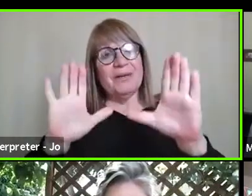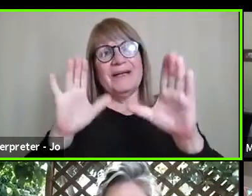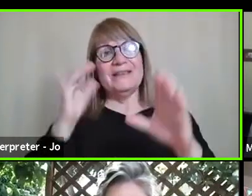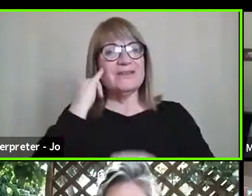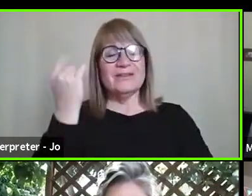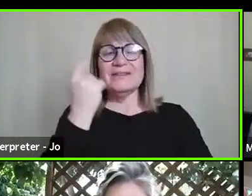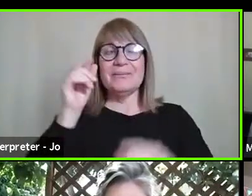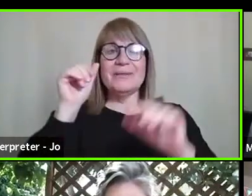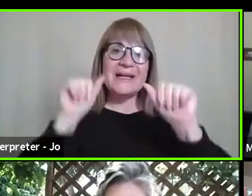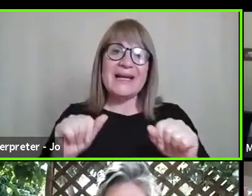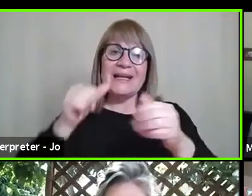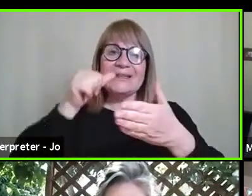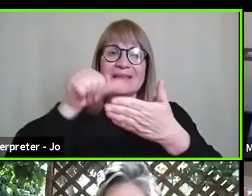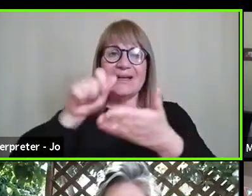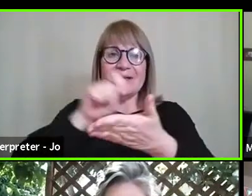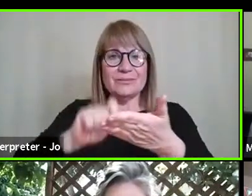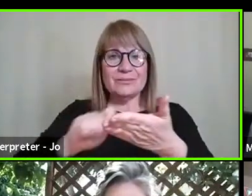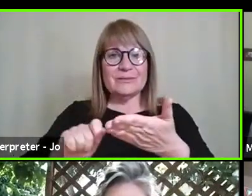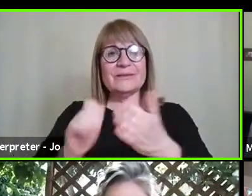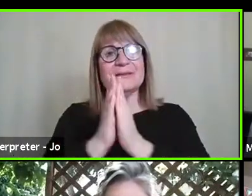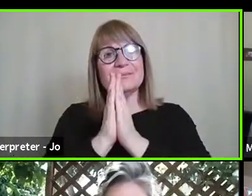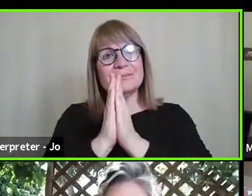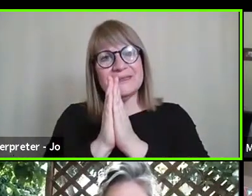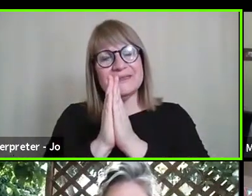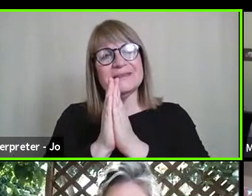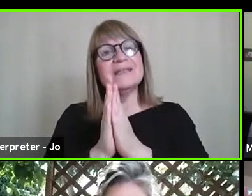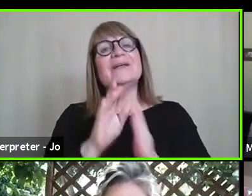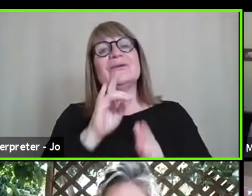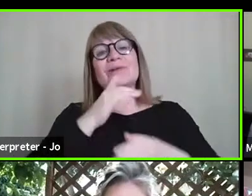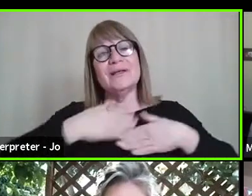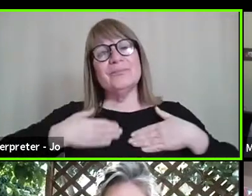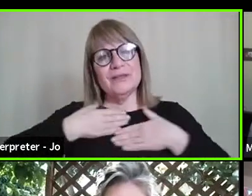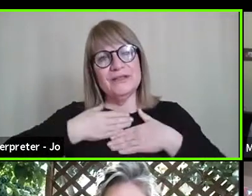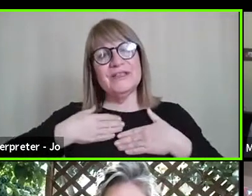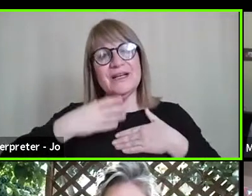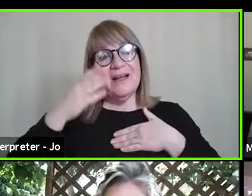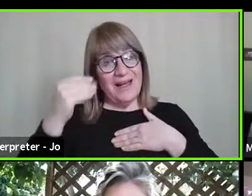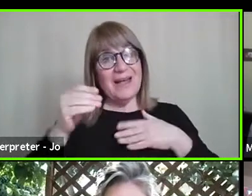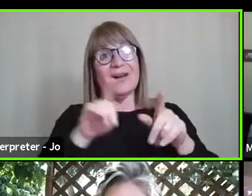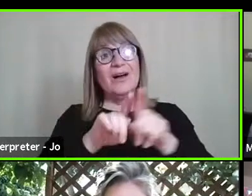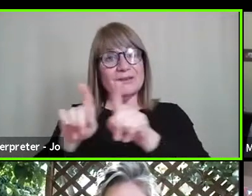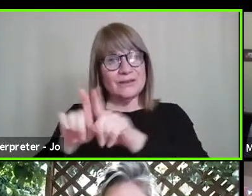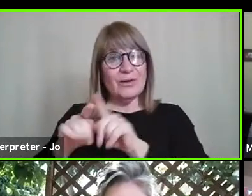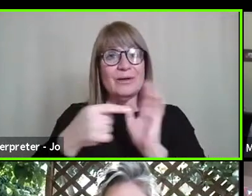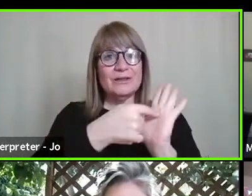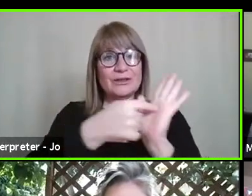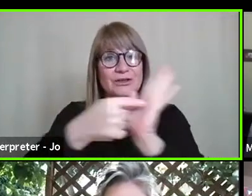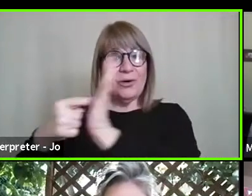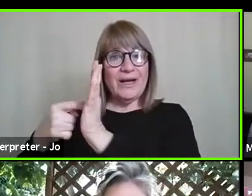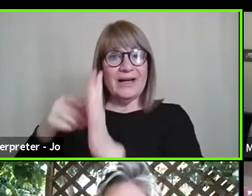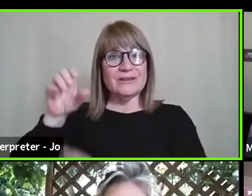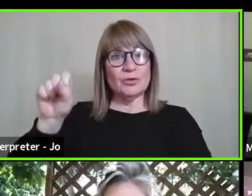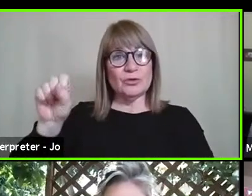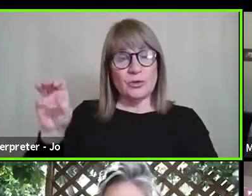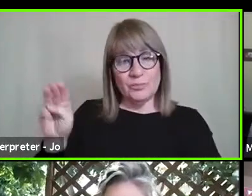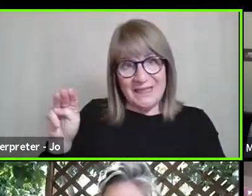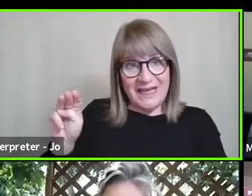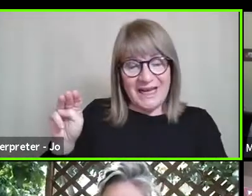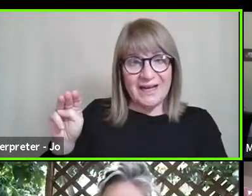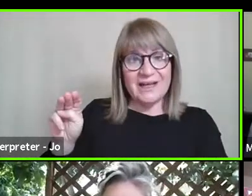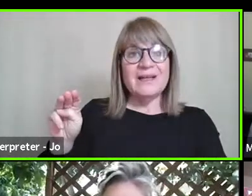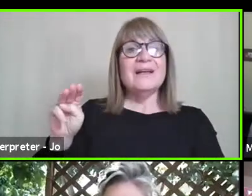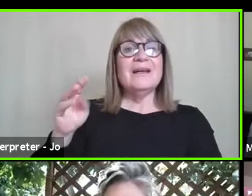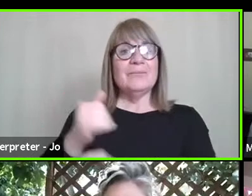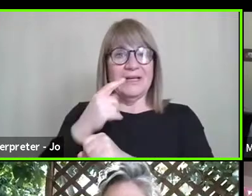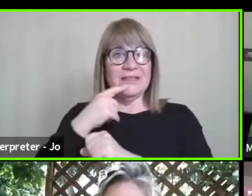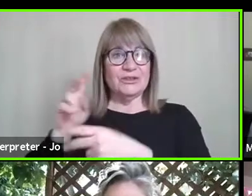letter that would be so greatly appreciated um as well as uplifting on social media and just making sure that we're tagging the